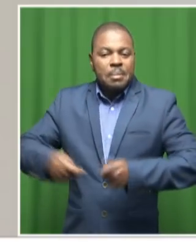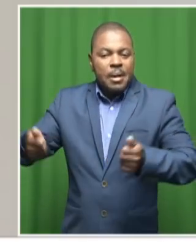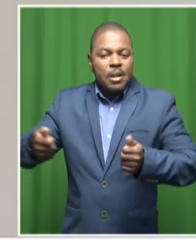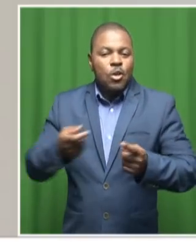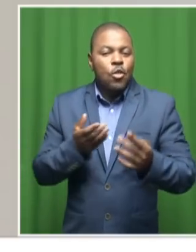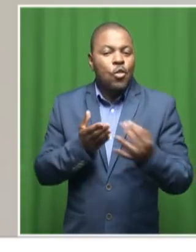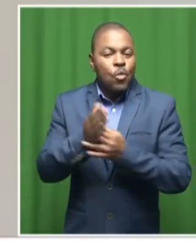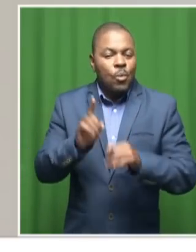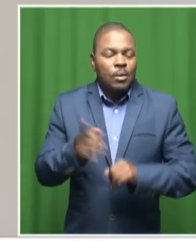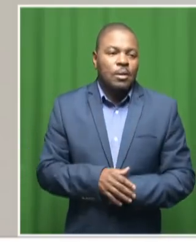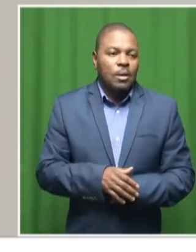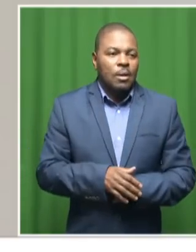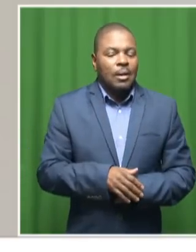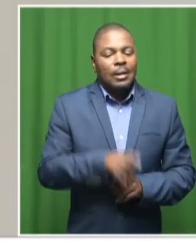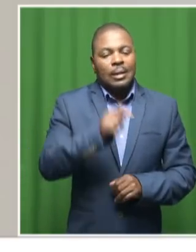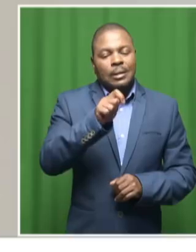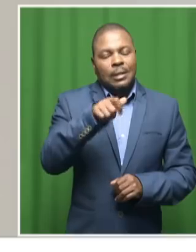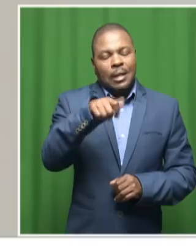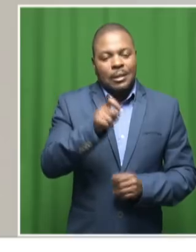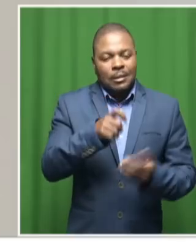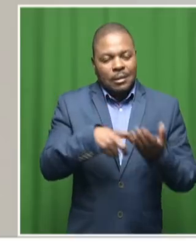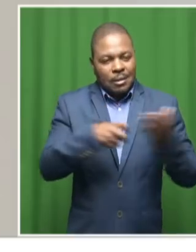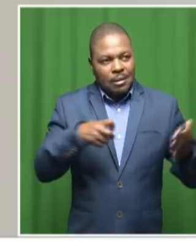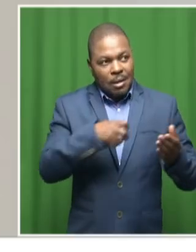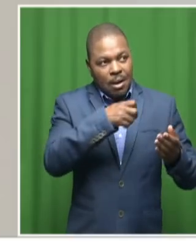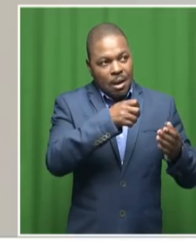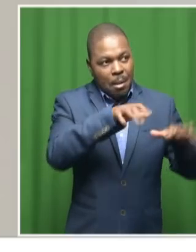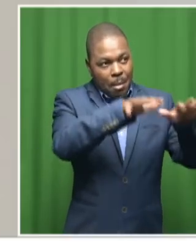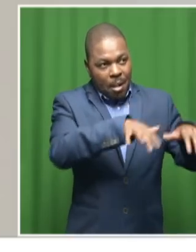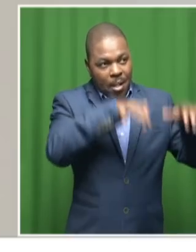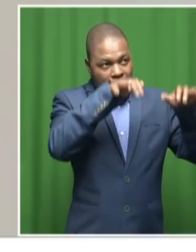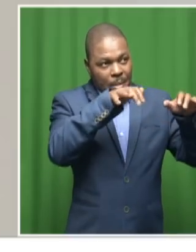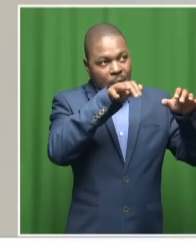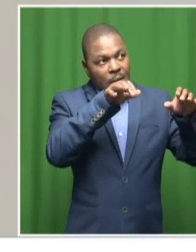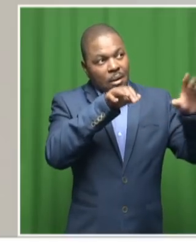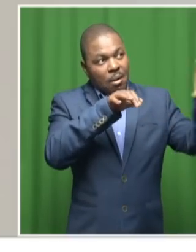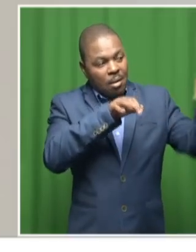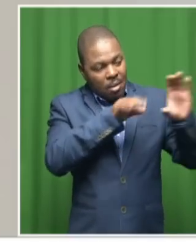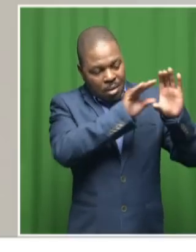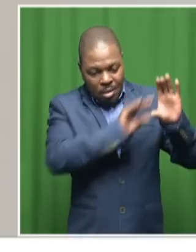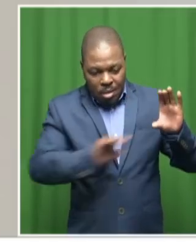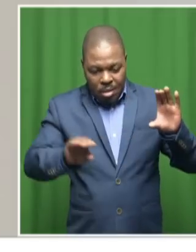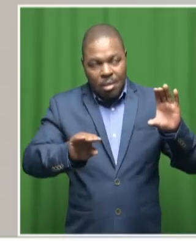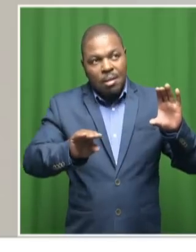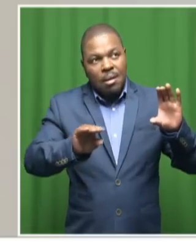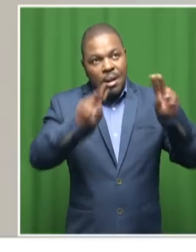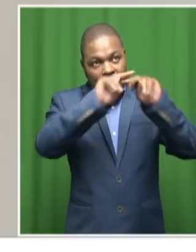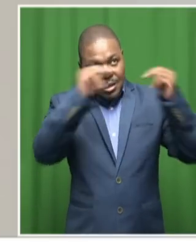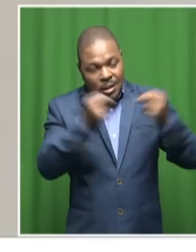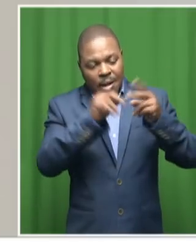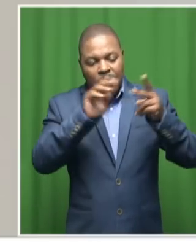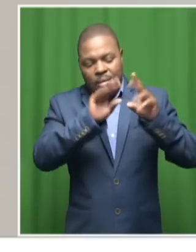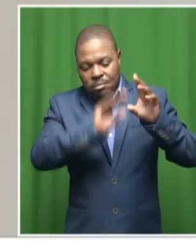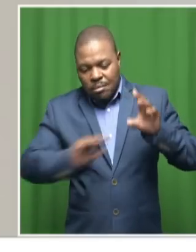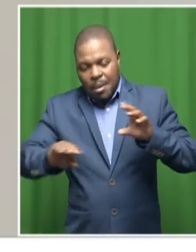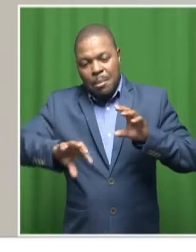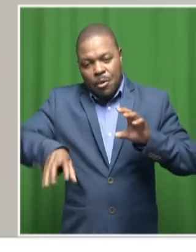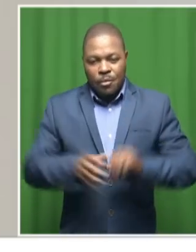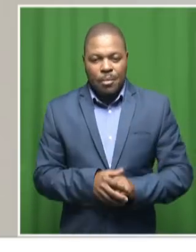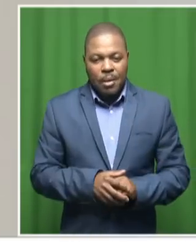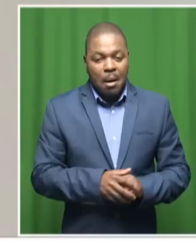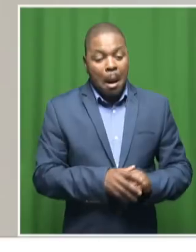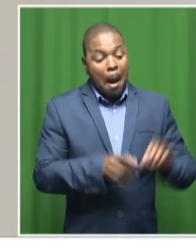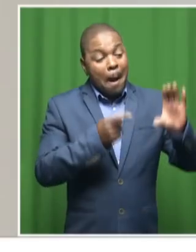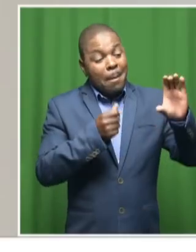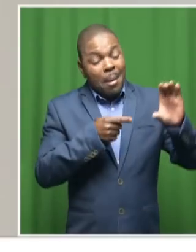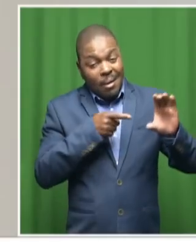our taxes, which go through Parliament in appropriation to the national and the provincial departments. That money, the bulk of that